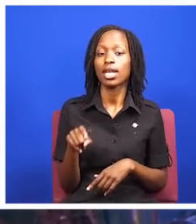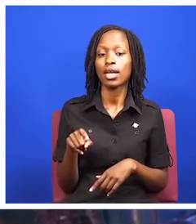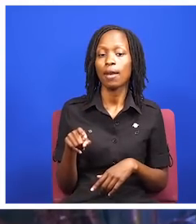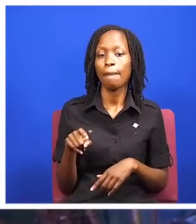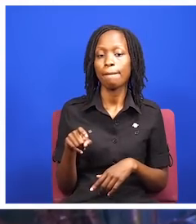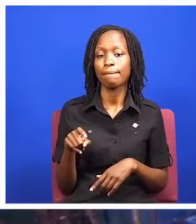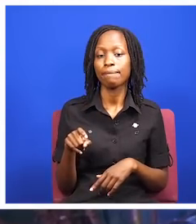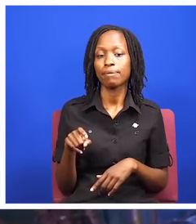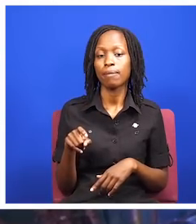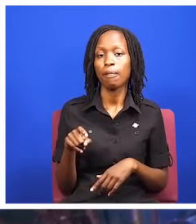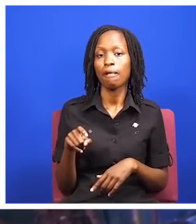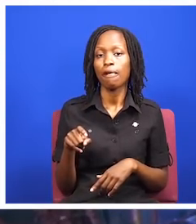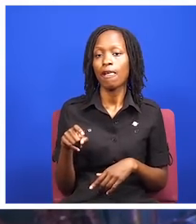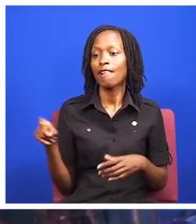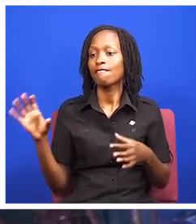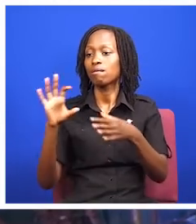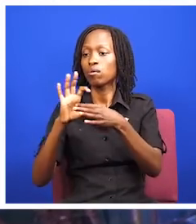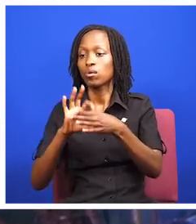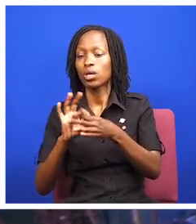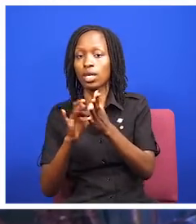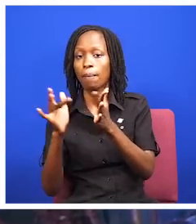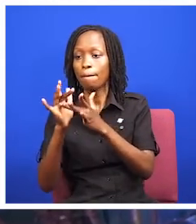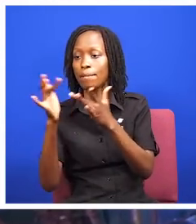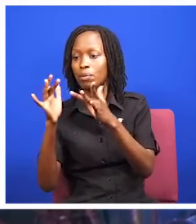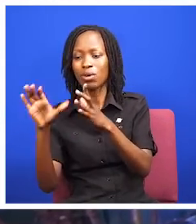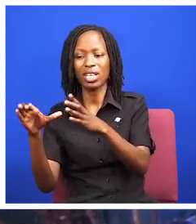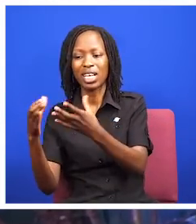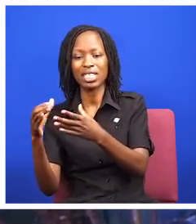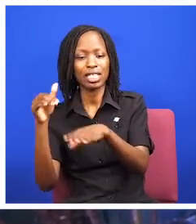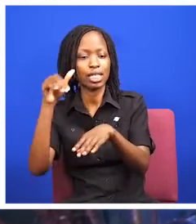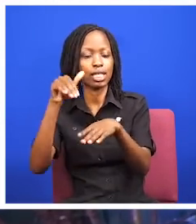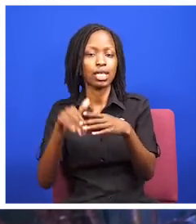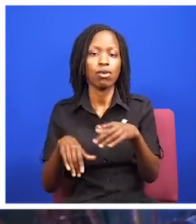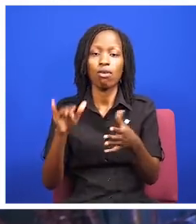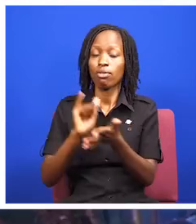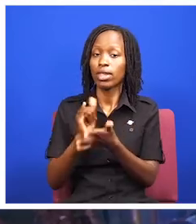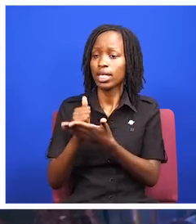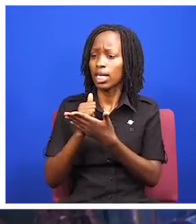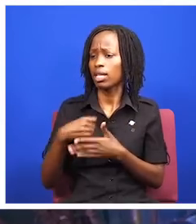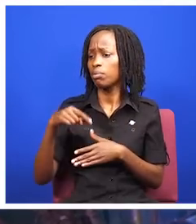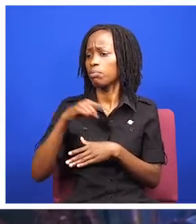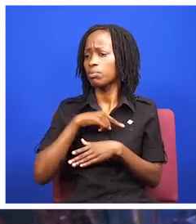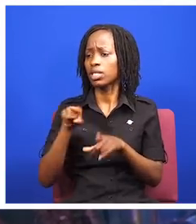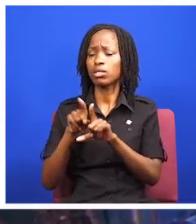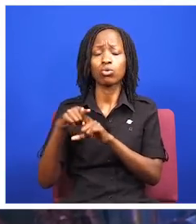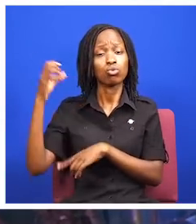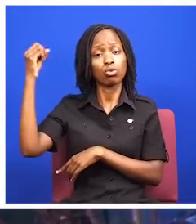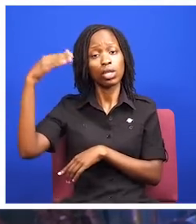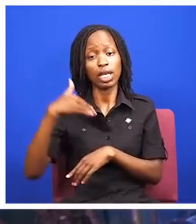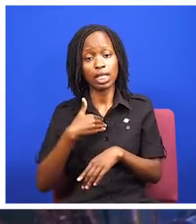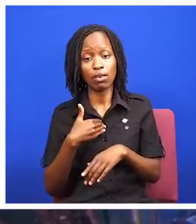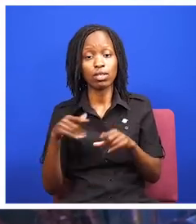to join the Bible clubs in our estates. This helps us to charge. Not only just that, but also